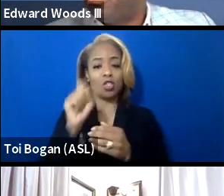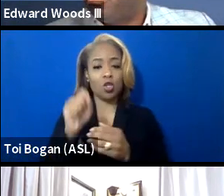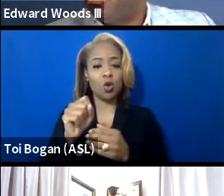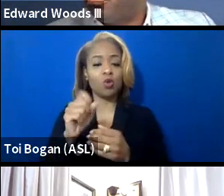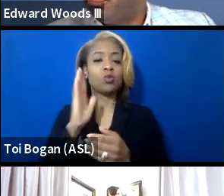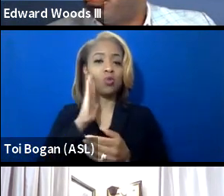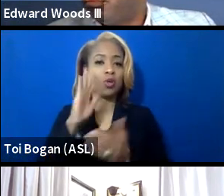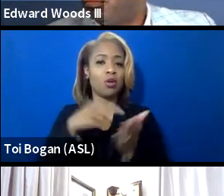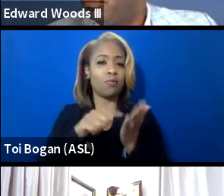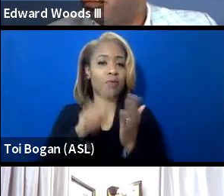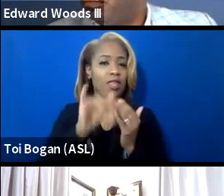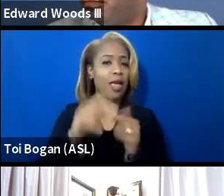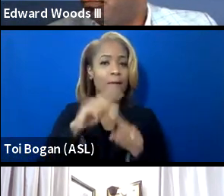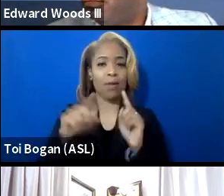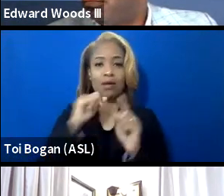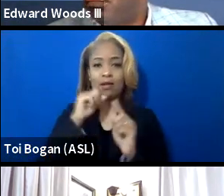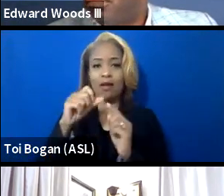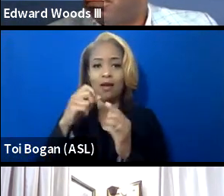parking tickets.